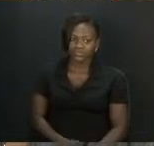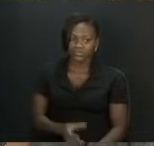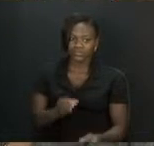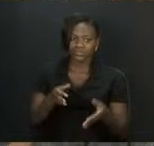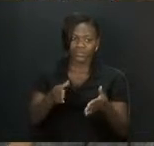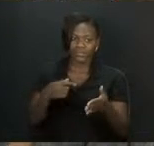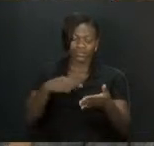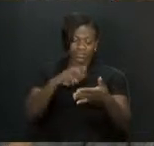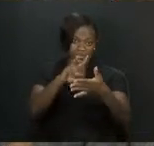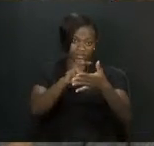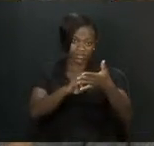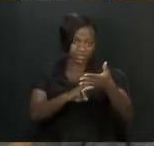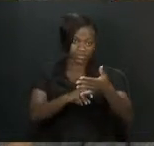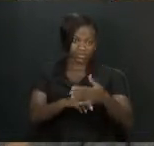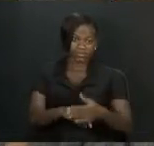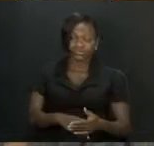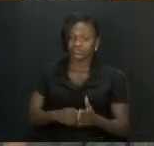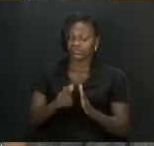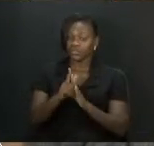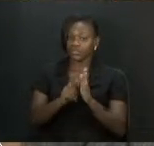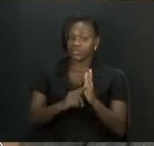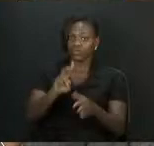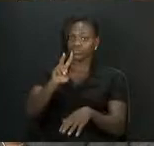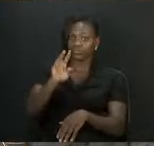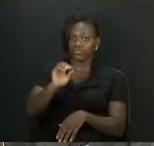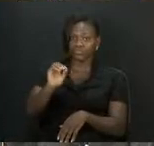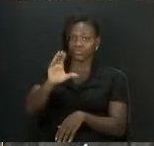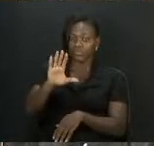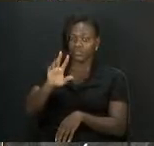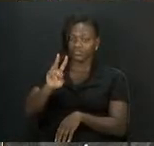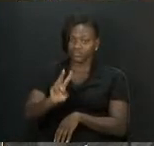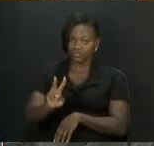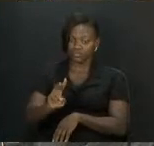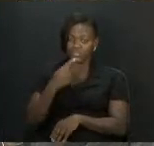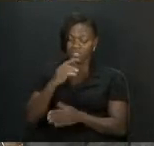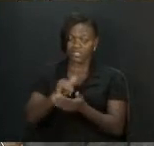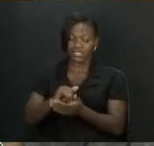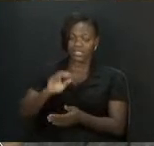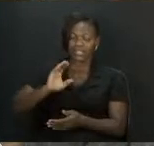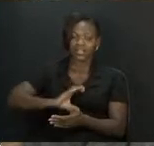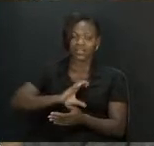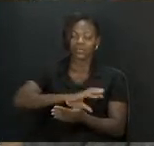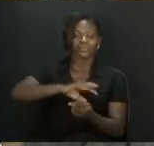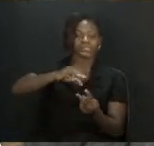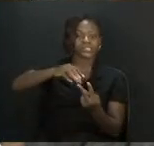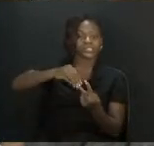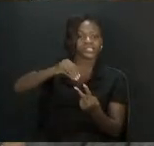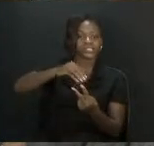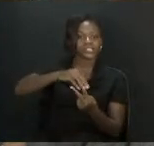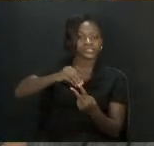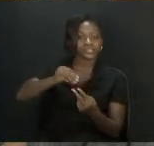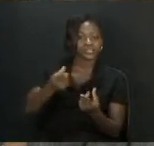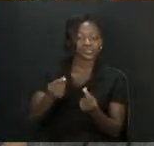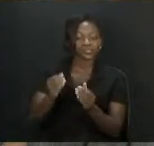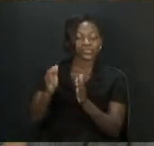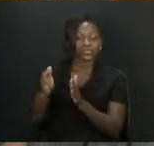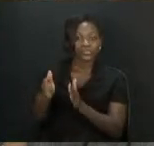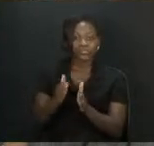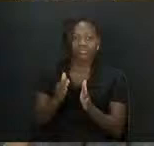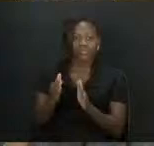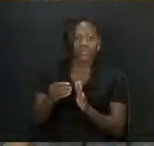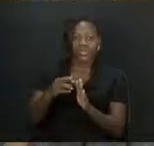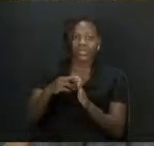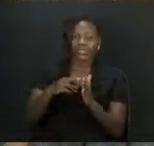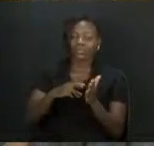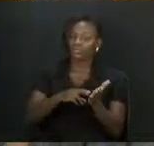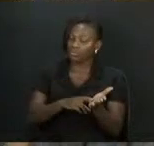read Order 2052. The Committee of Selection shall prepare and report to